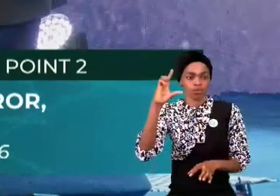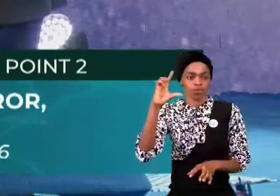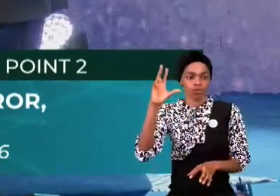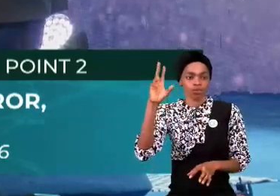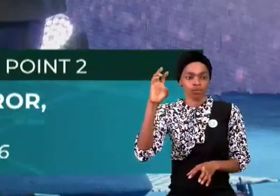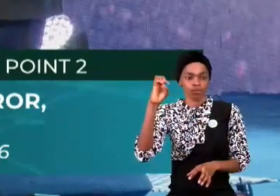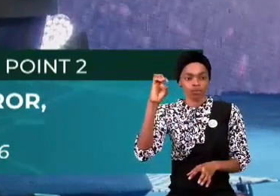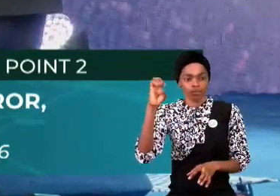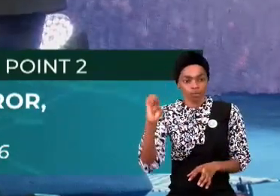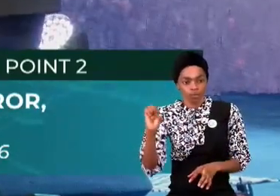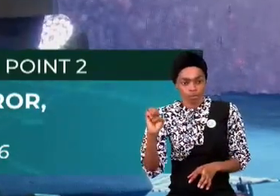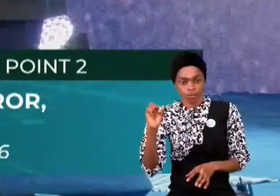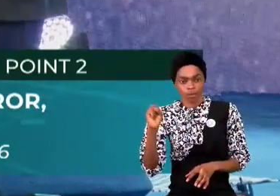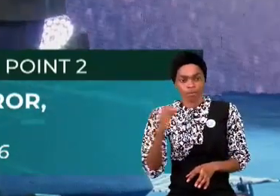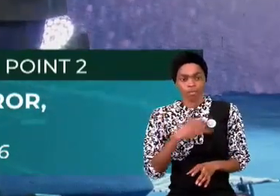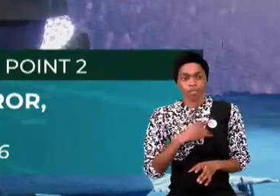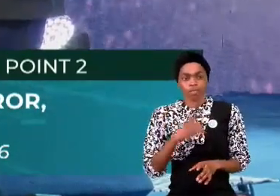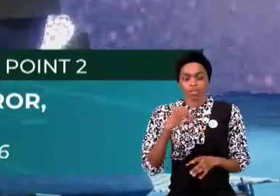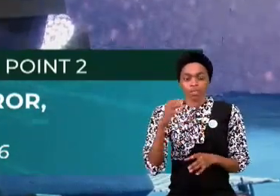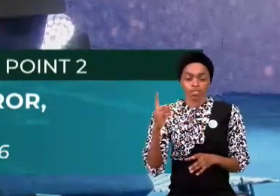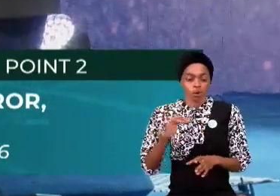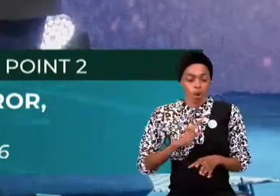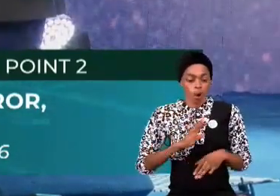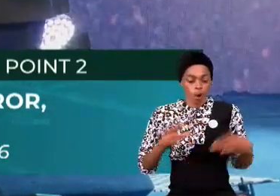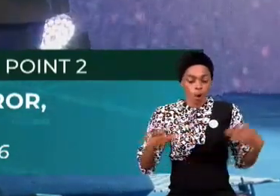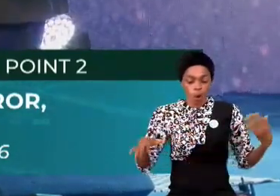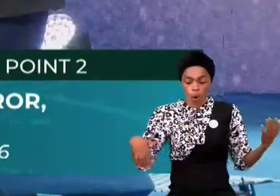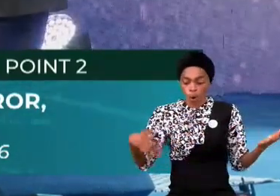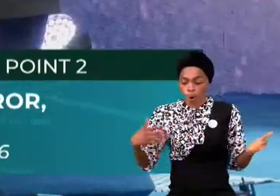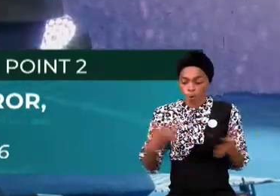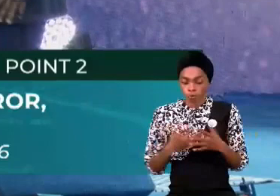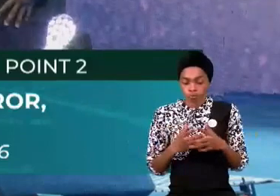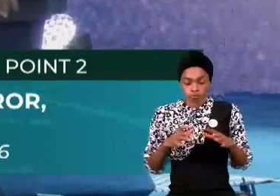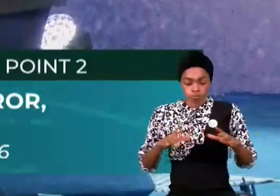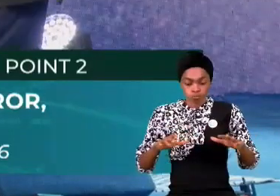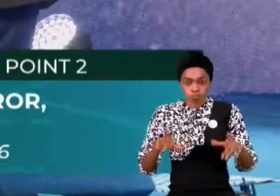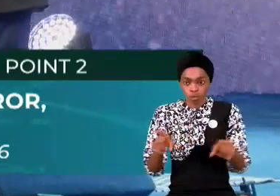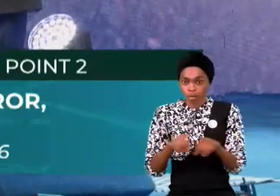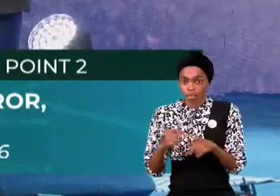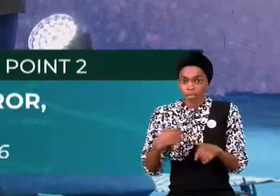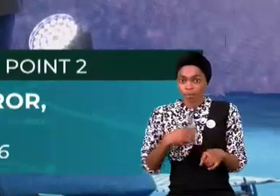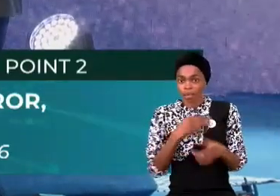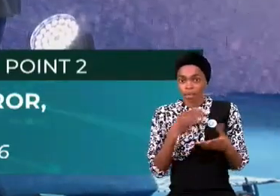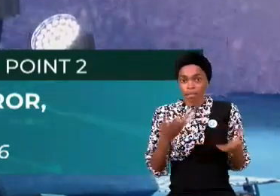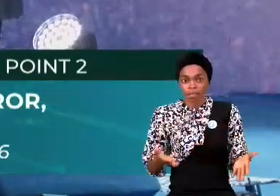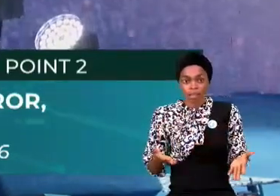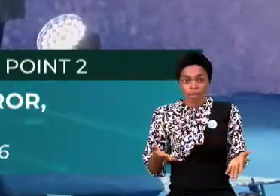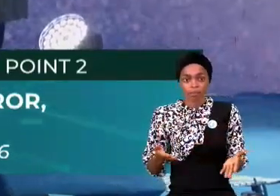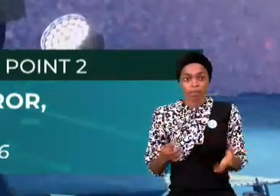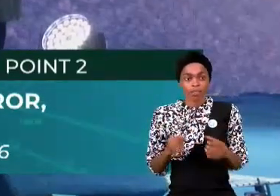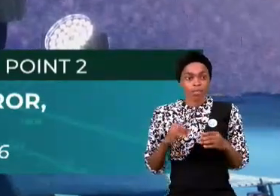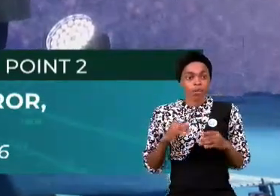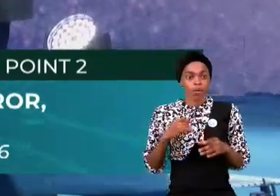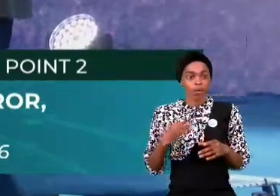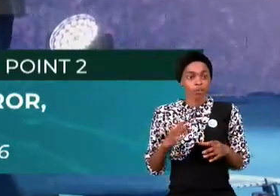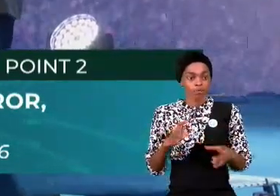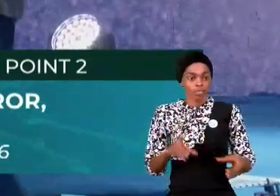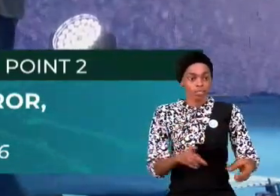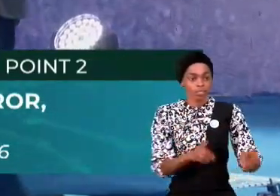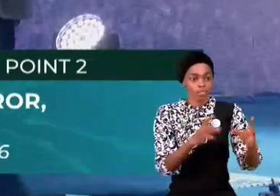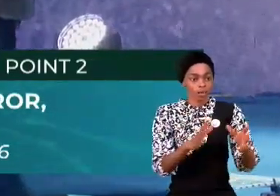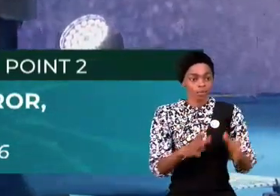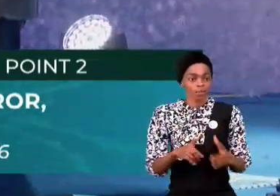disciples began to rejoice and to praise God with a loud voice. Why?